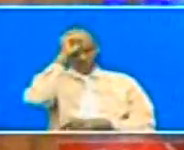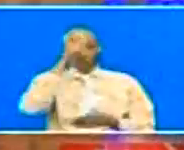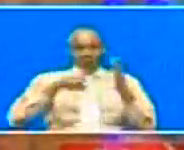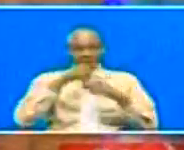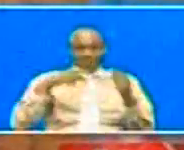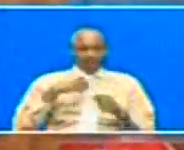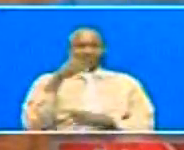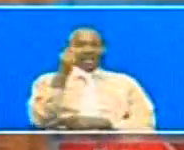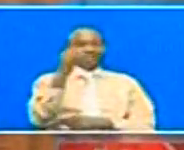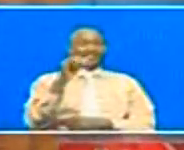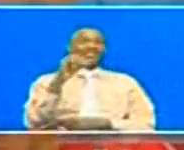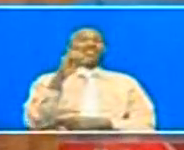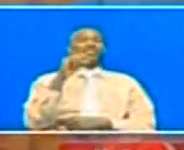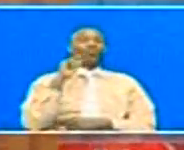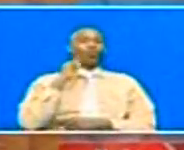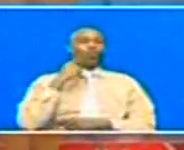Daddy Cool?